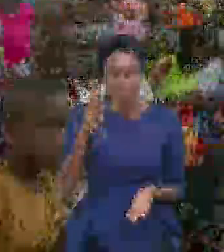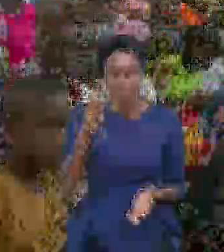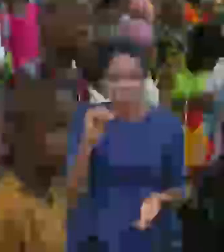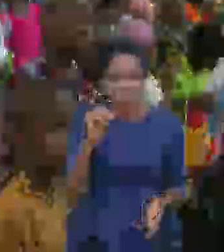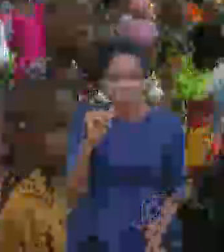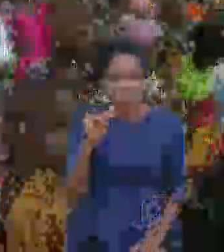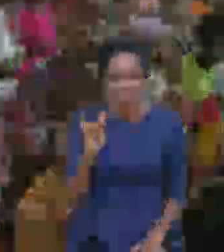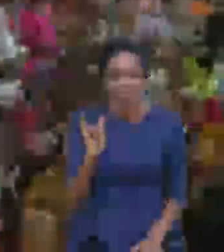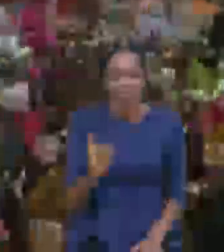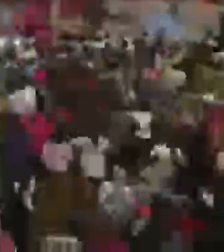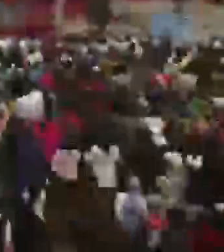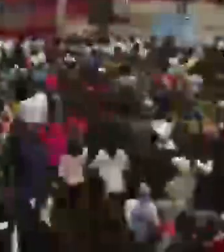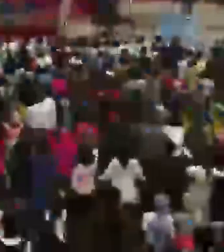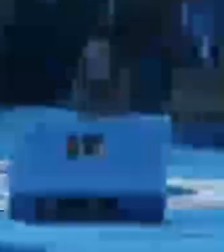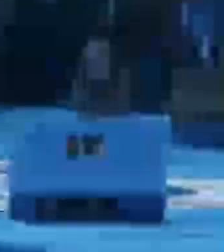Praise the Lord.